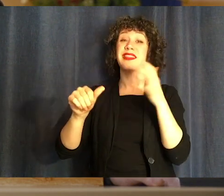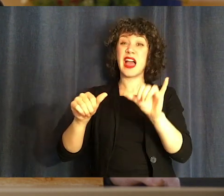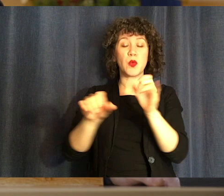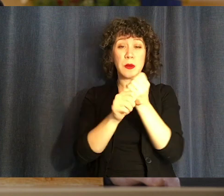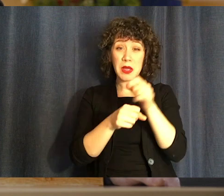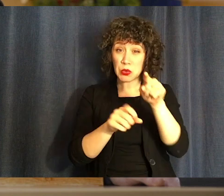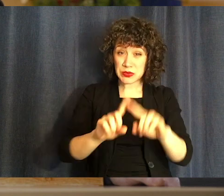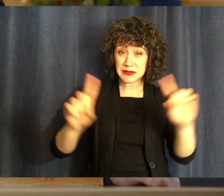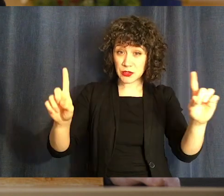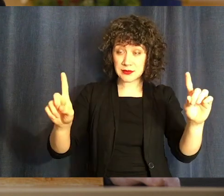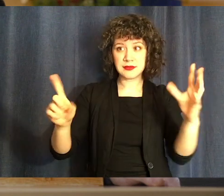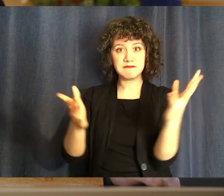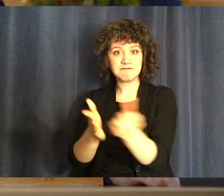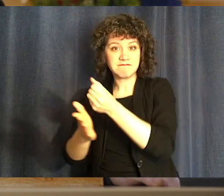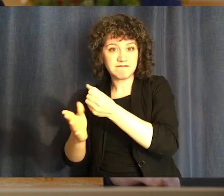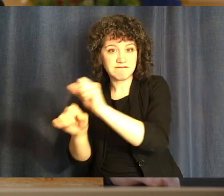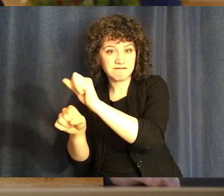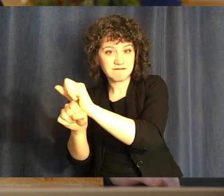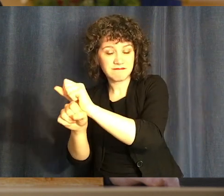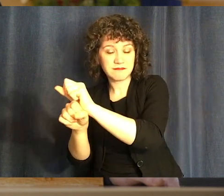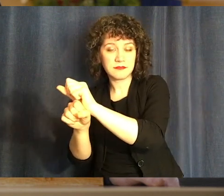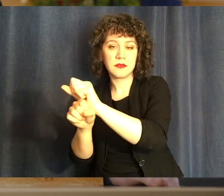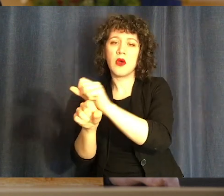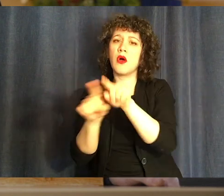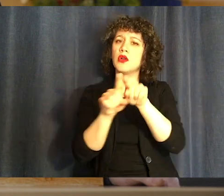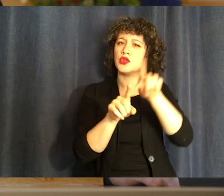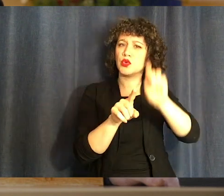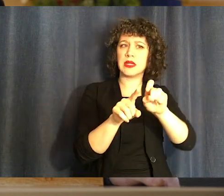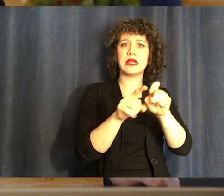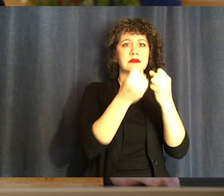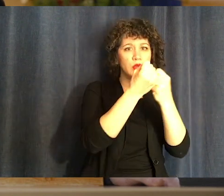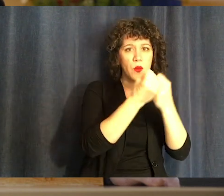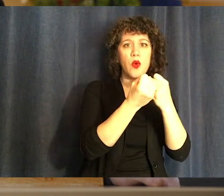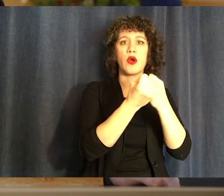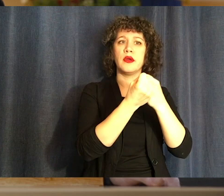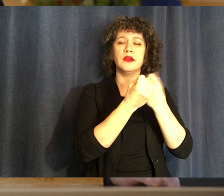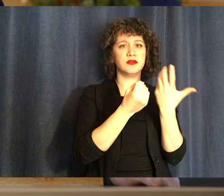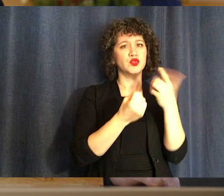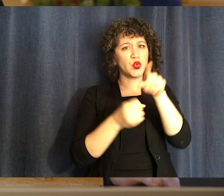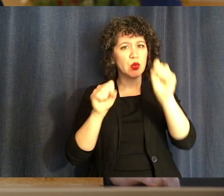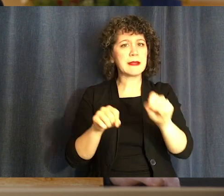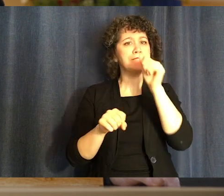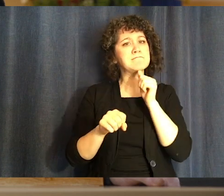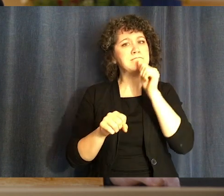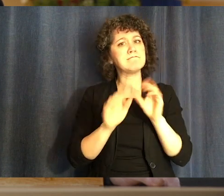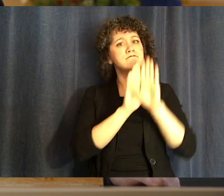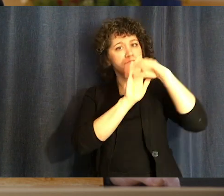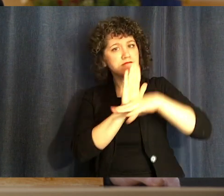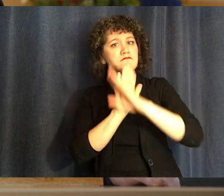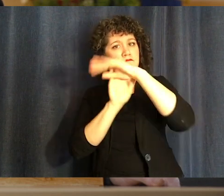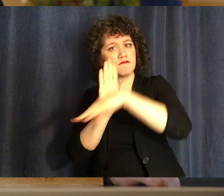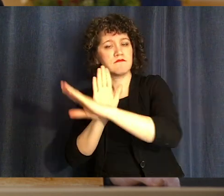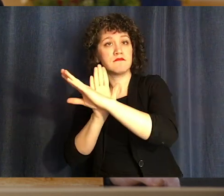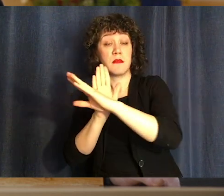and land a career. Make sure you build a web of support to handle all the ups and downs of pursuing any big endeavor. Speaking